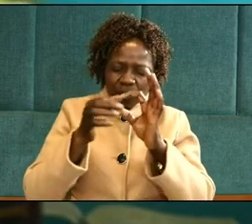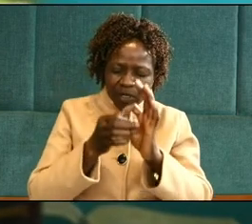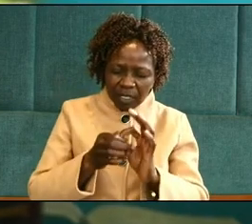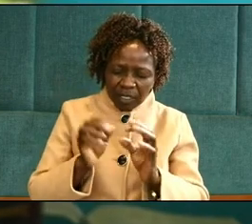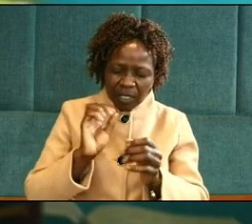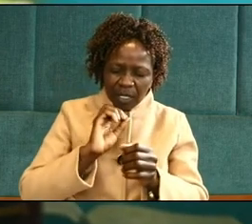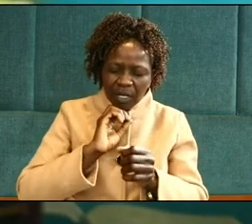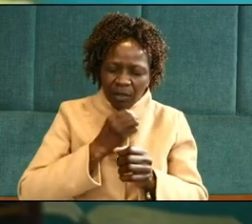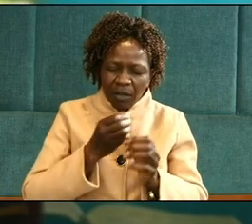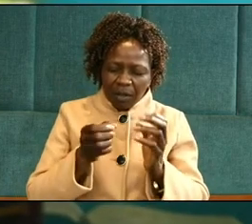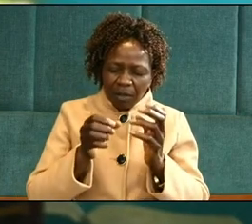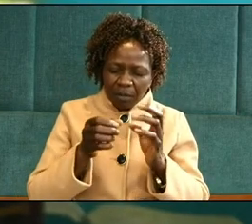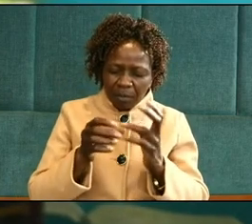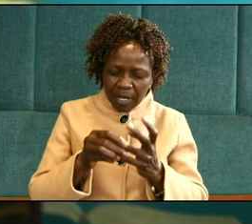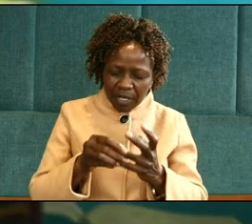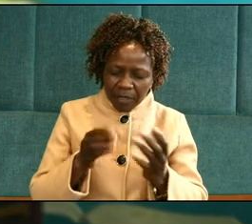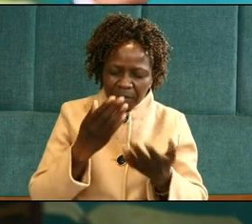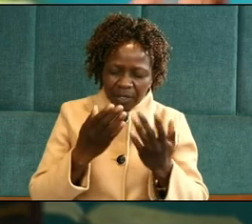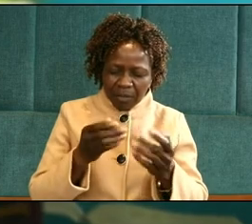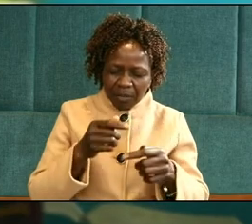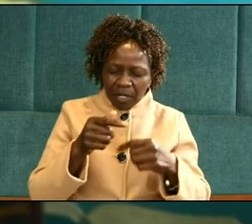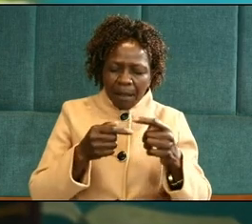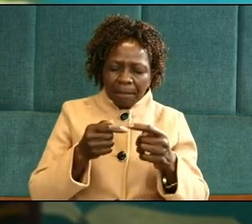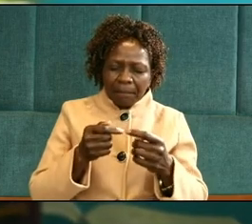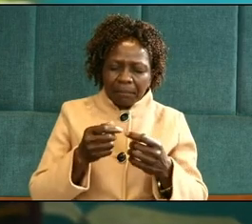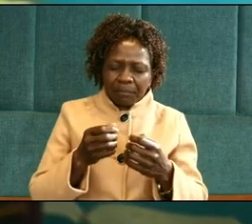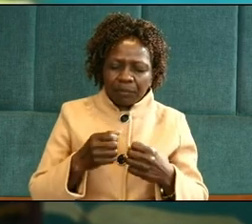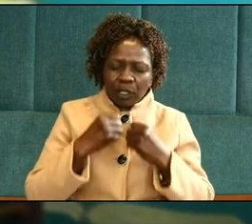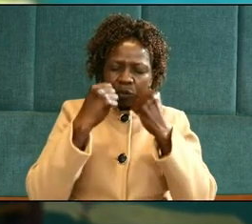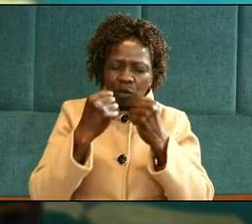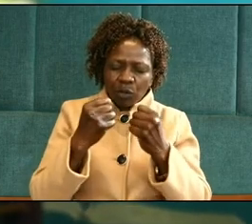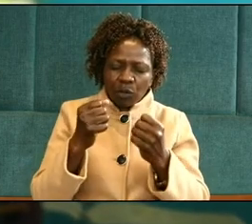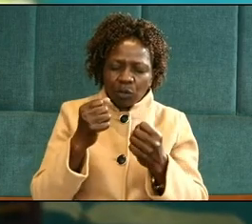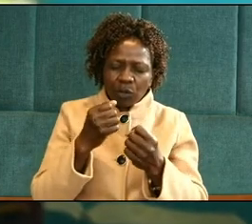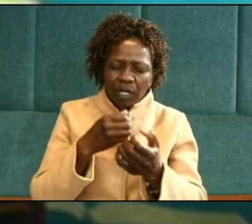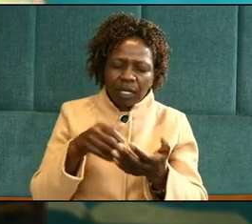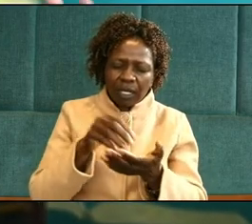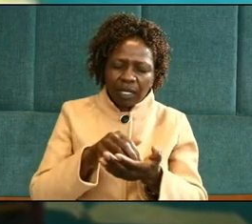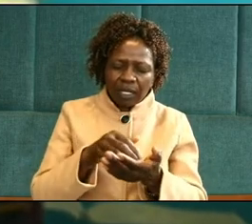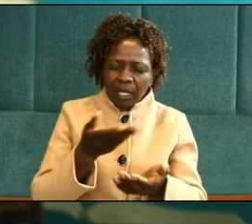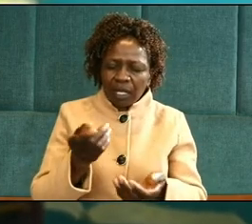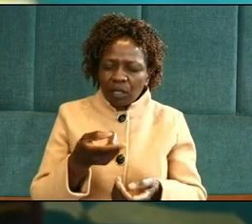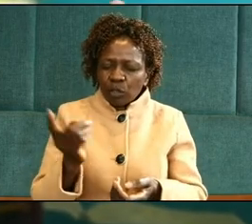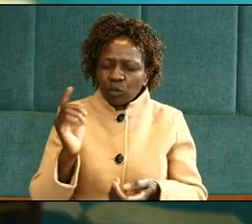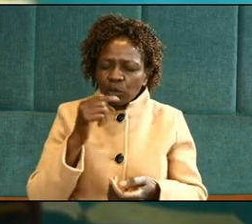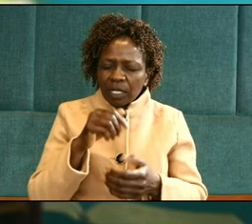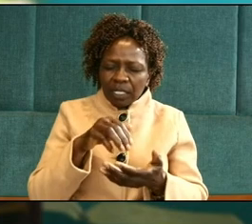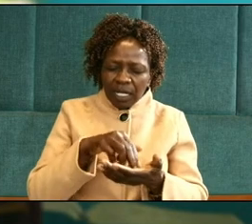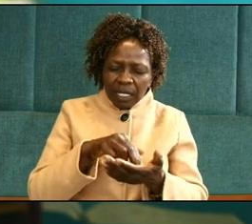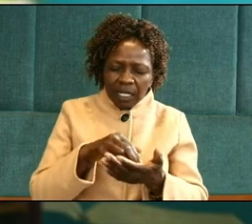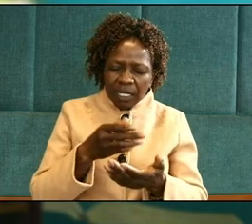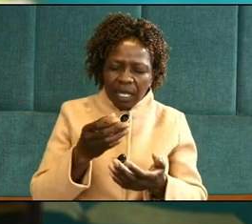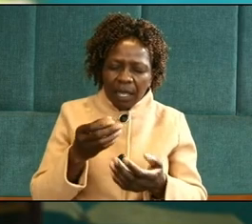life, of marriage. May they become vibrant one more time. There are those who are standing and their